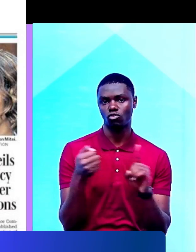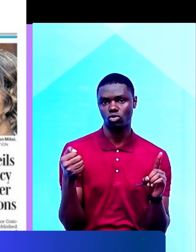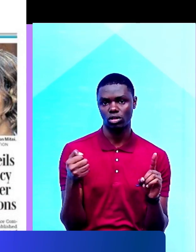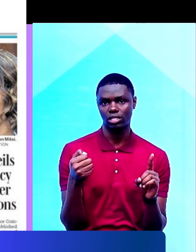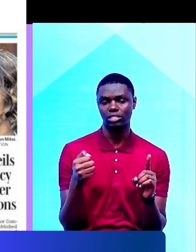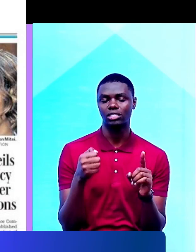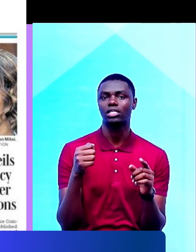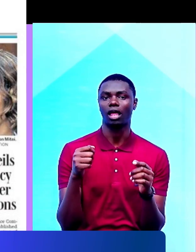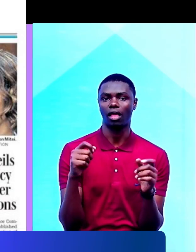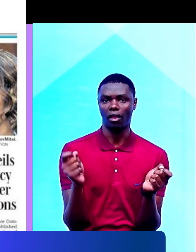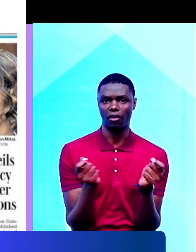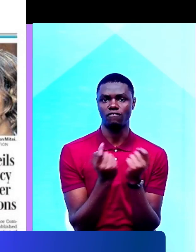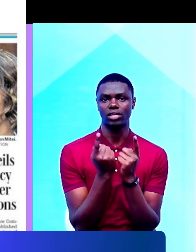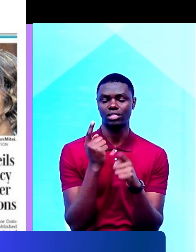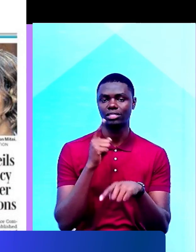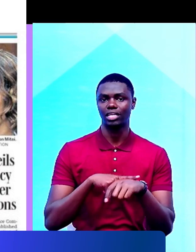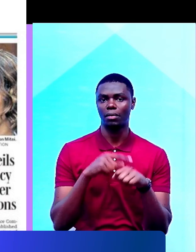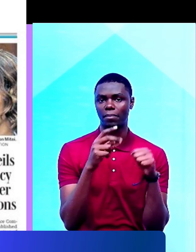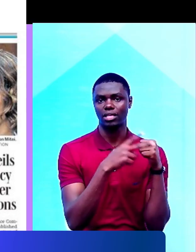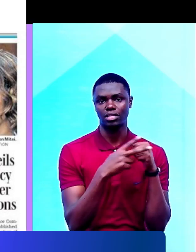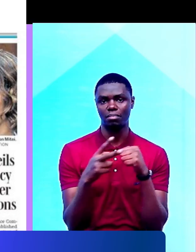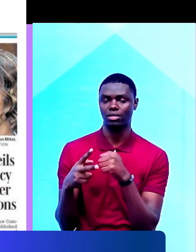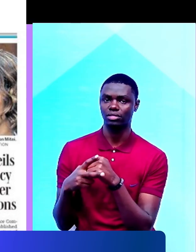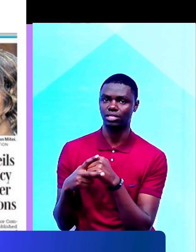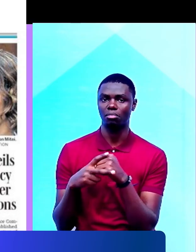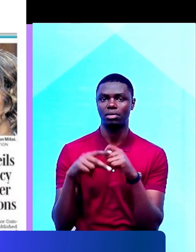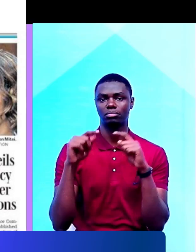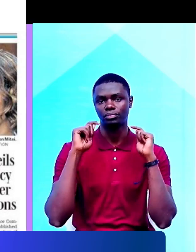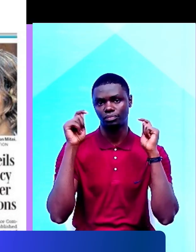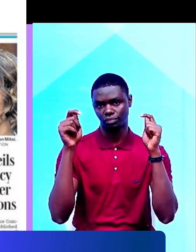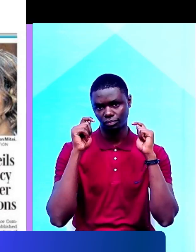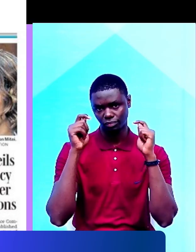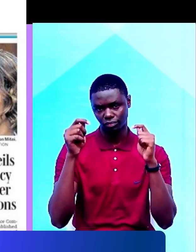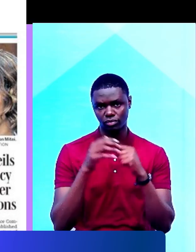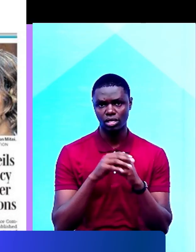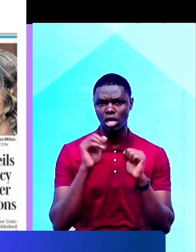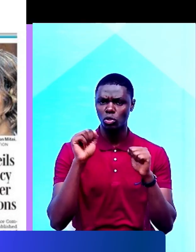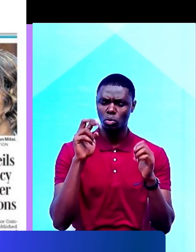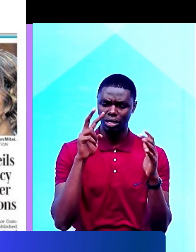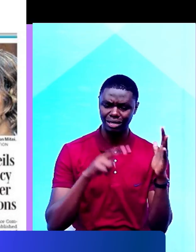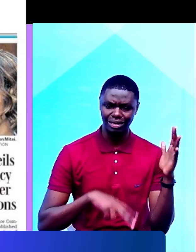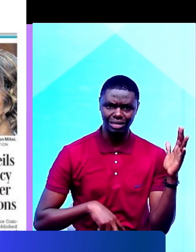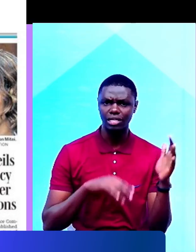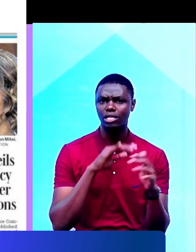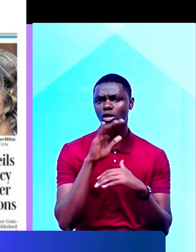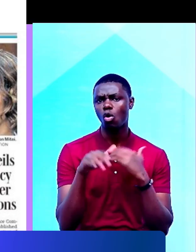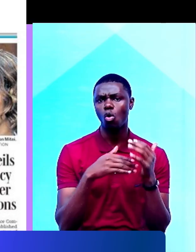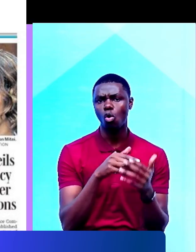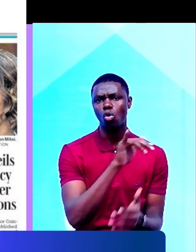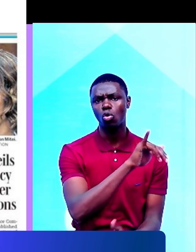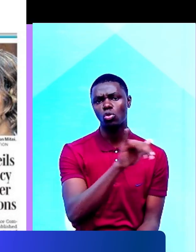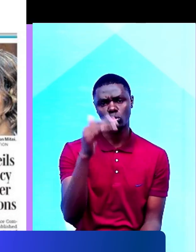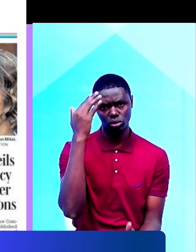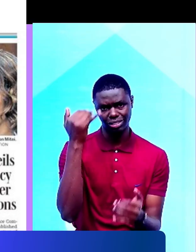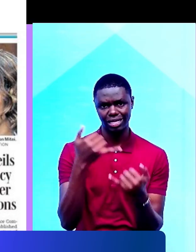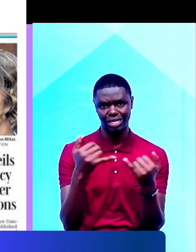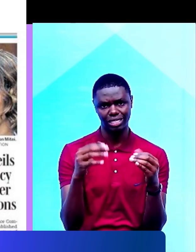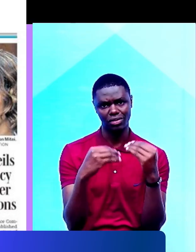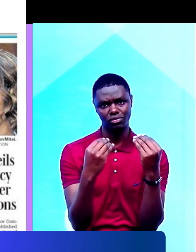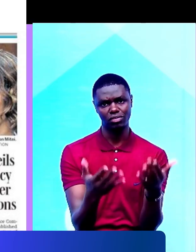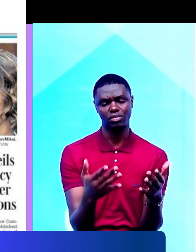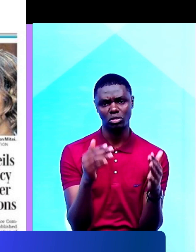of events during the Sabasaba demonstration. You can get to read all those headlines I've given you